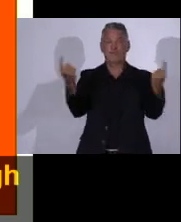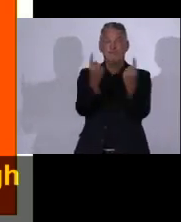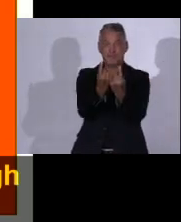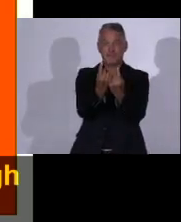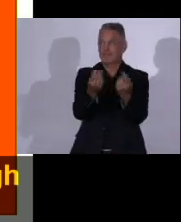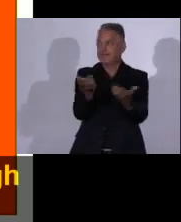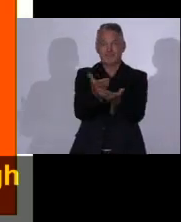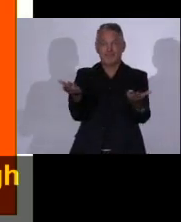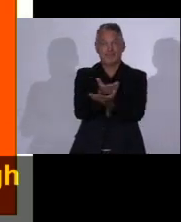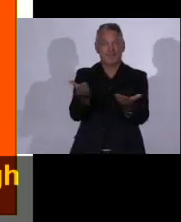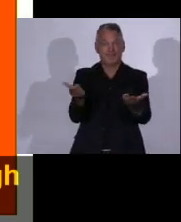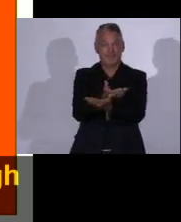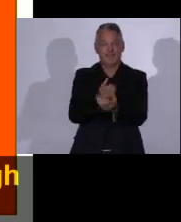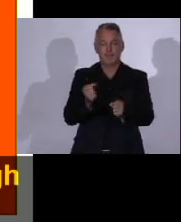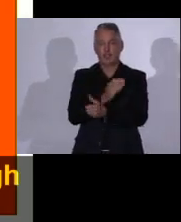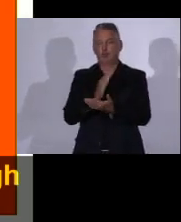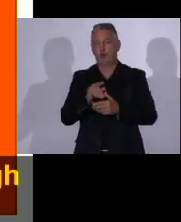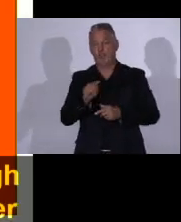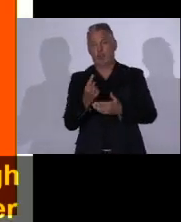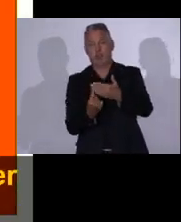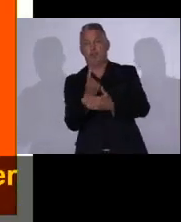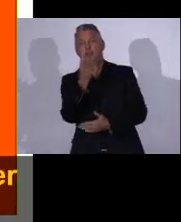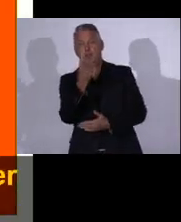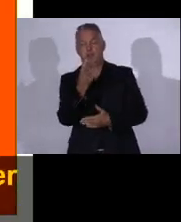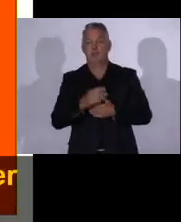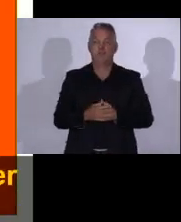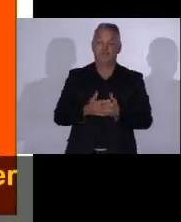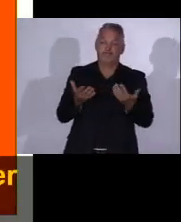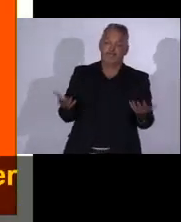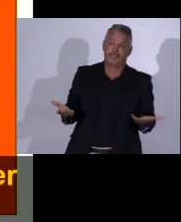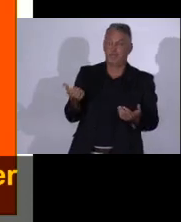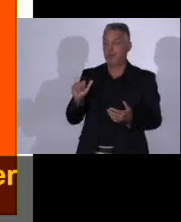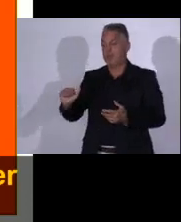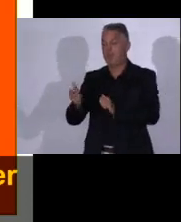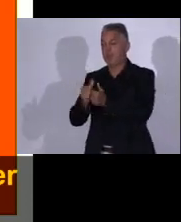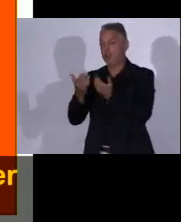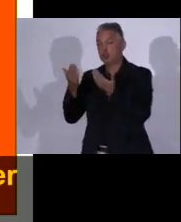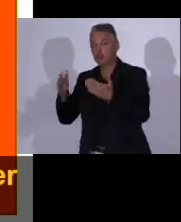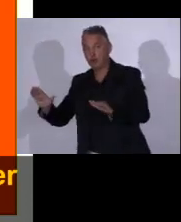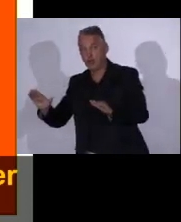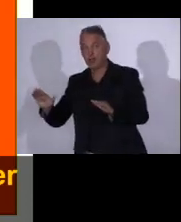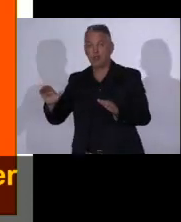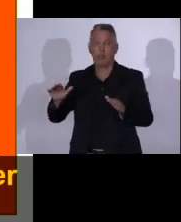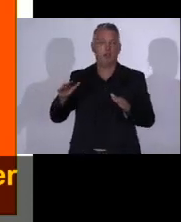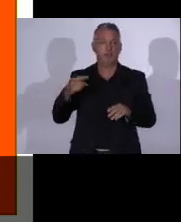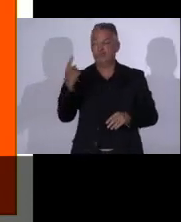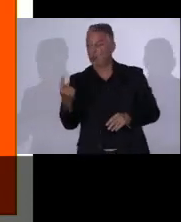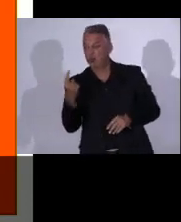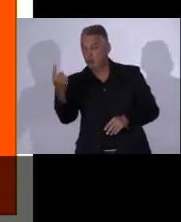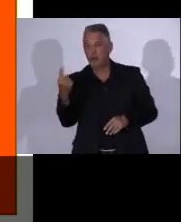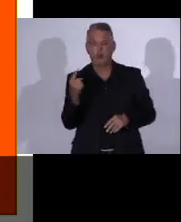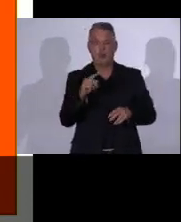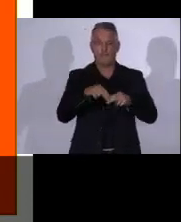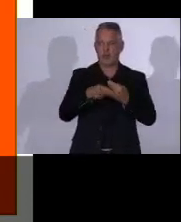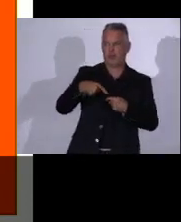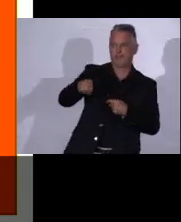reason, socially isolated through culture, perhaps they've lost a partner, perhaps they've moved states, perhaps they're estranged from their families.